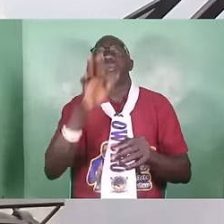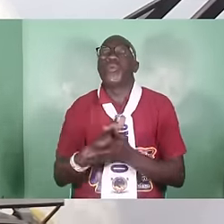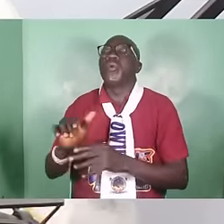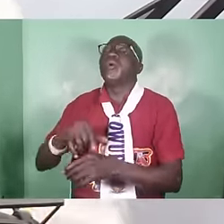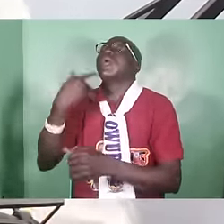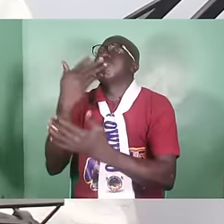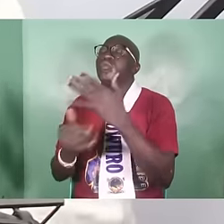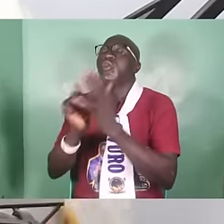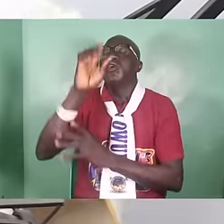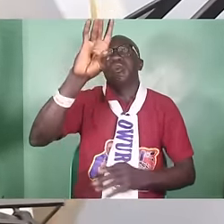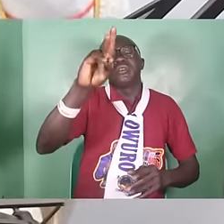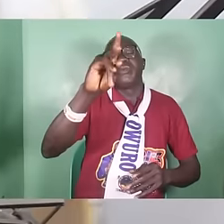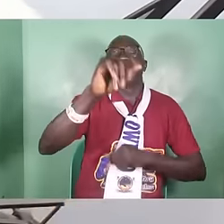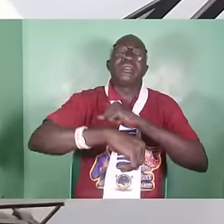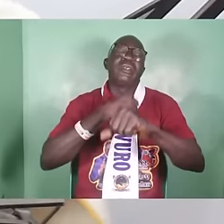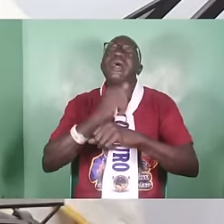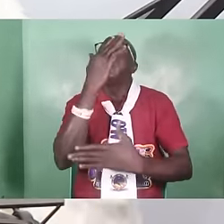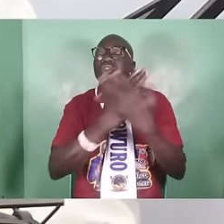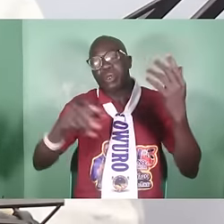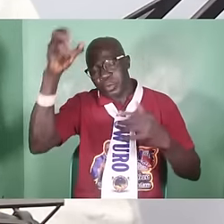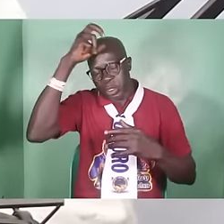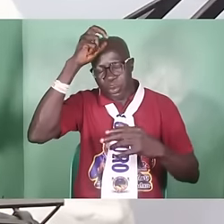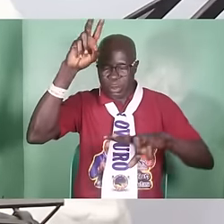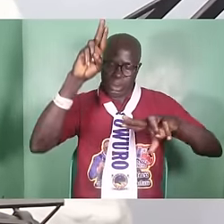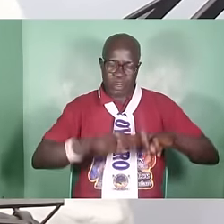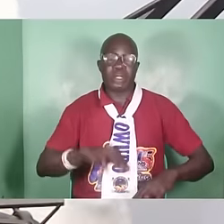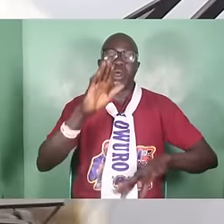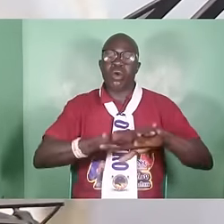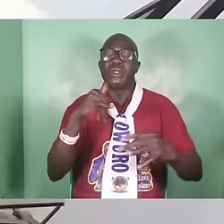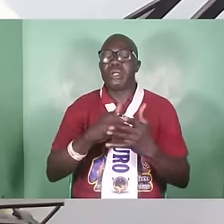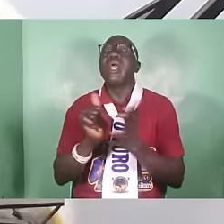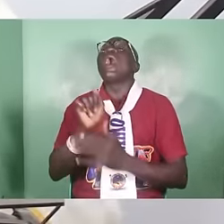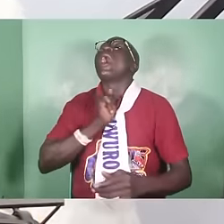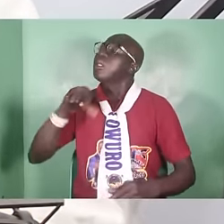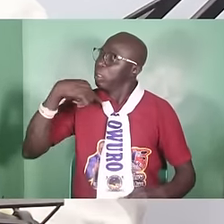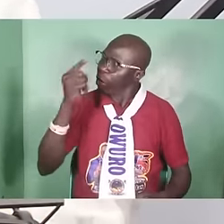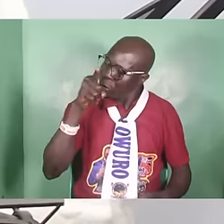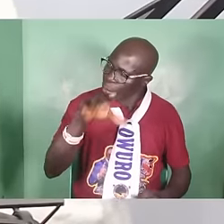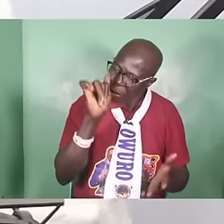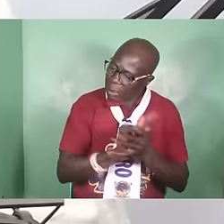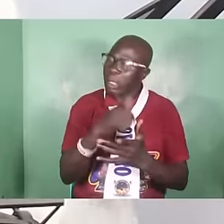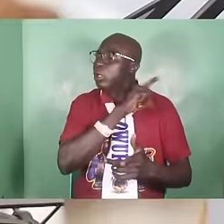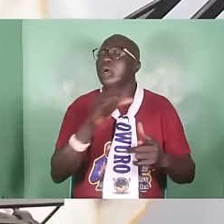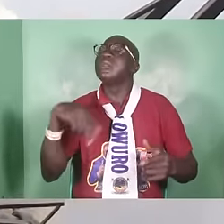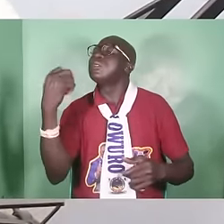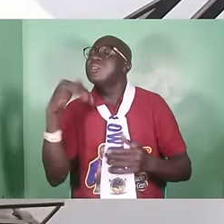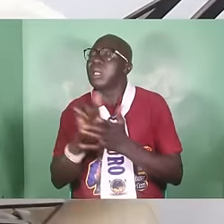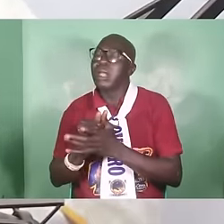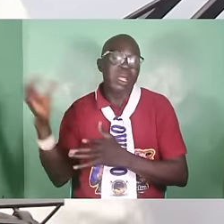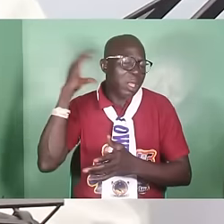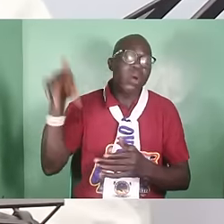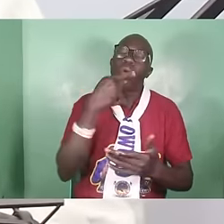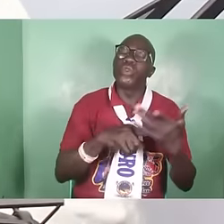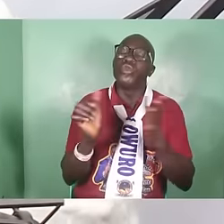17 years. But money on miracle, no, you can't say. Money, money, what's up for? Who are we bear? Bow, God,